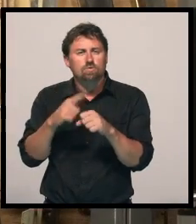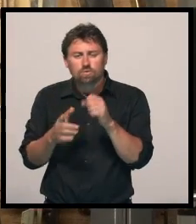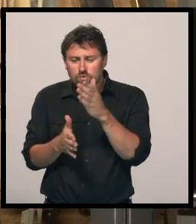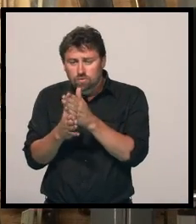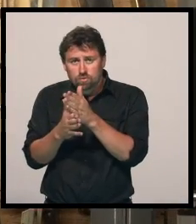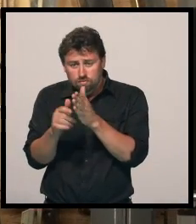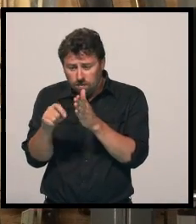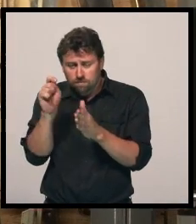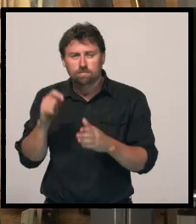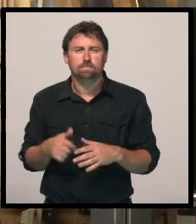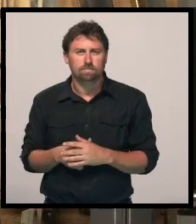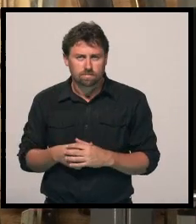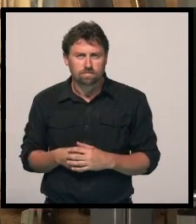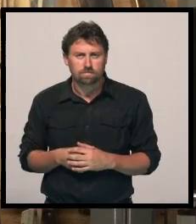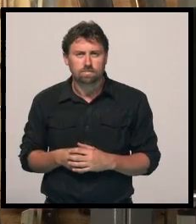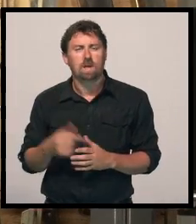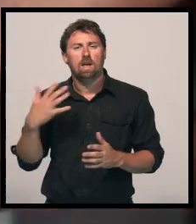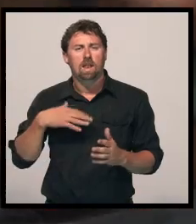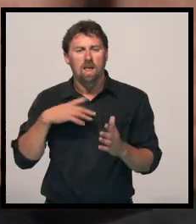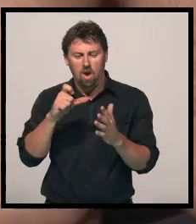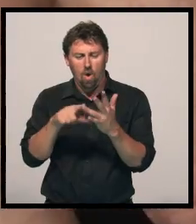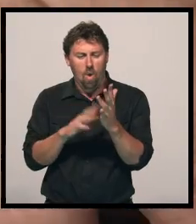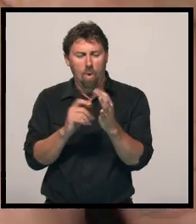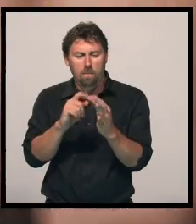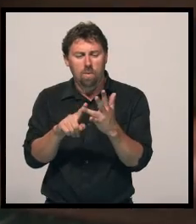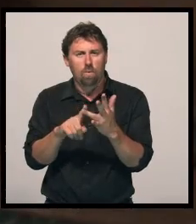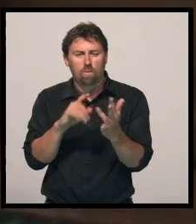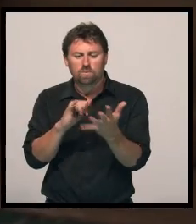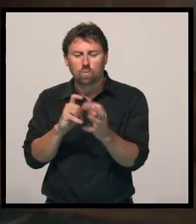Then if you get your combination square again,